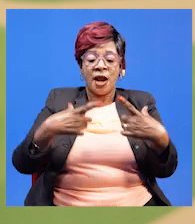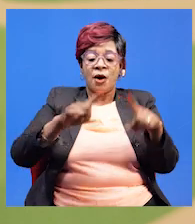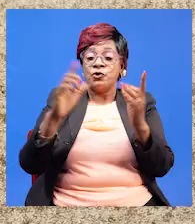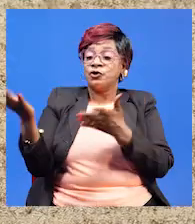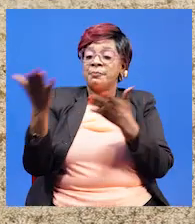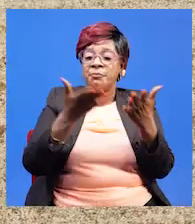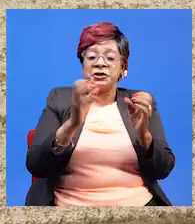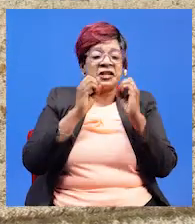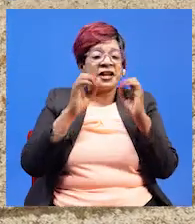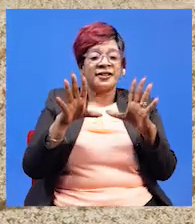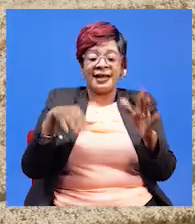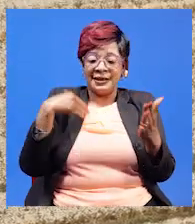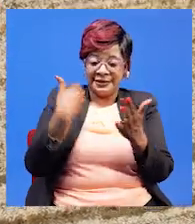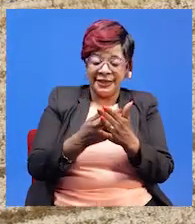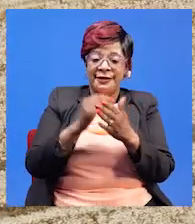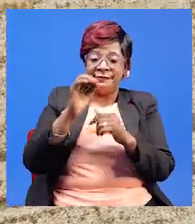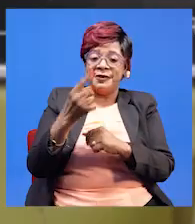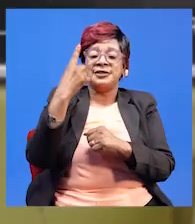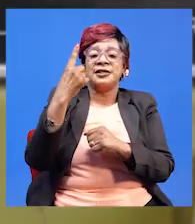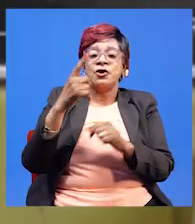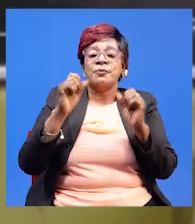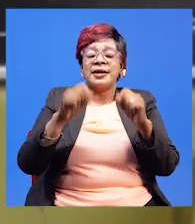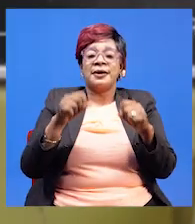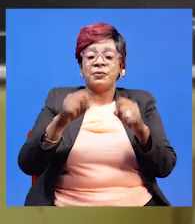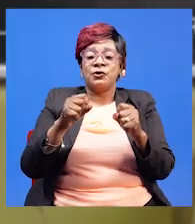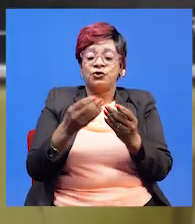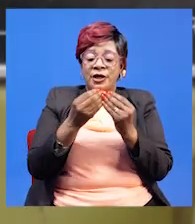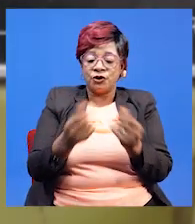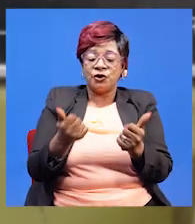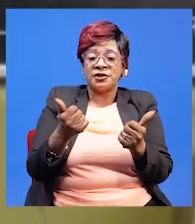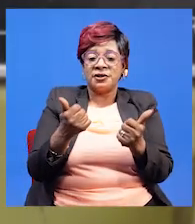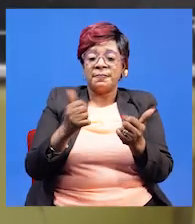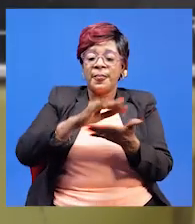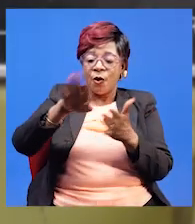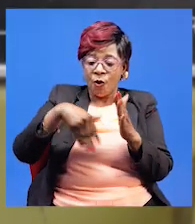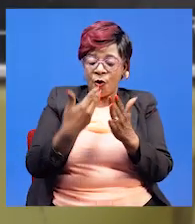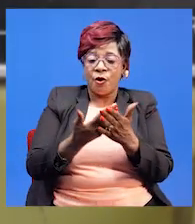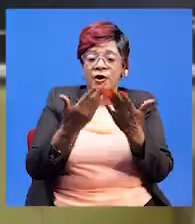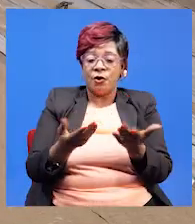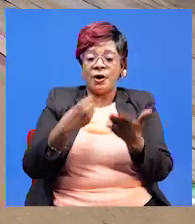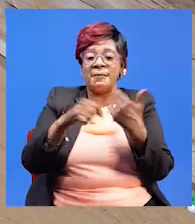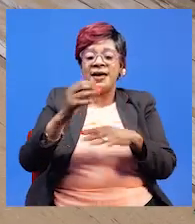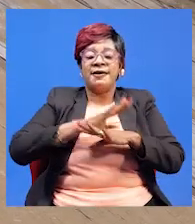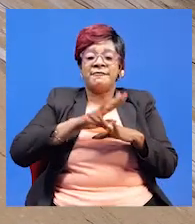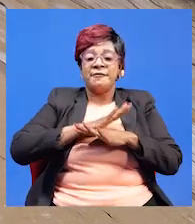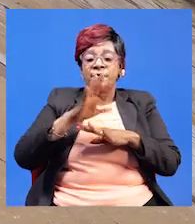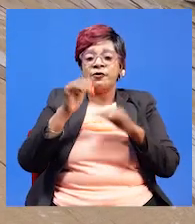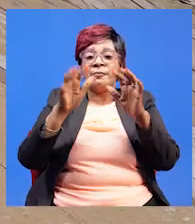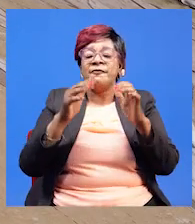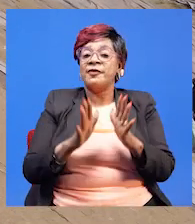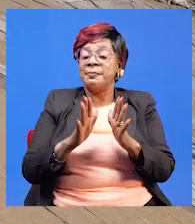to import until you are sure that, first of all, you have been able to exhaust or shown enough activity in terms